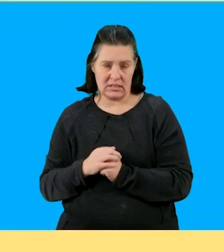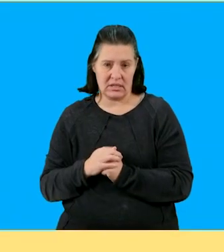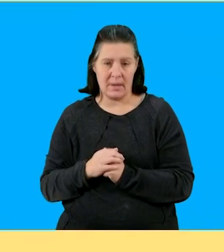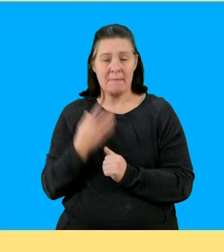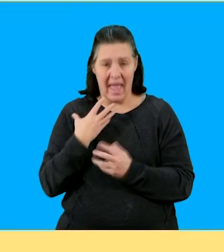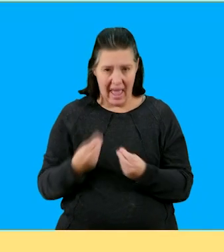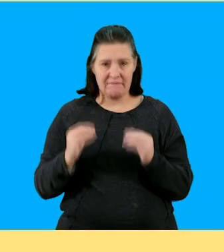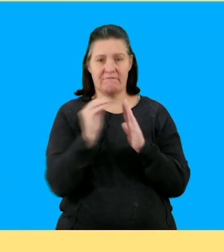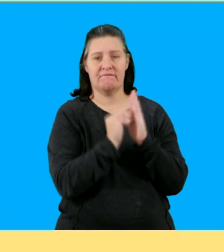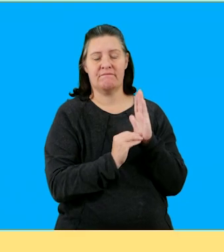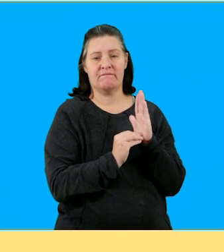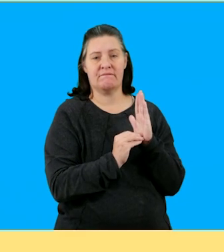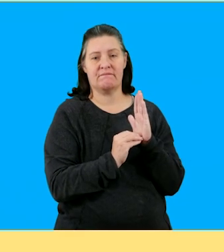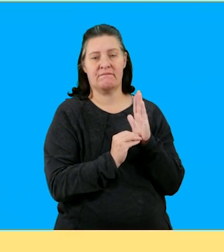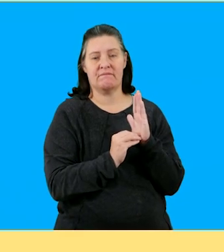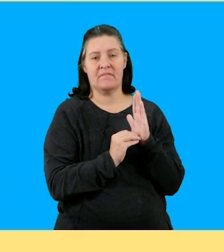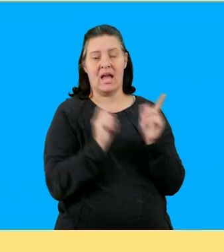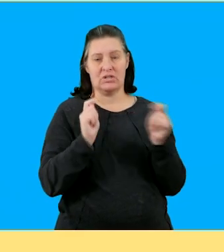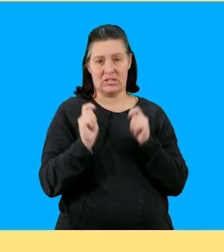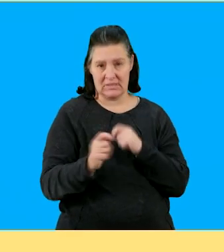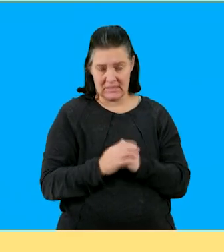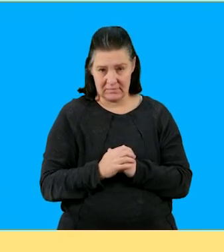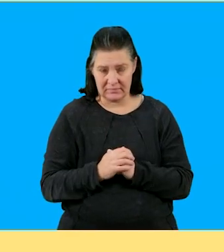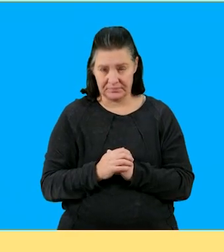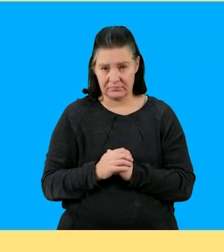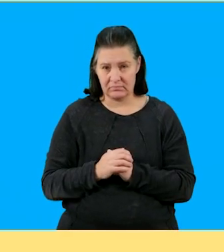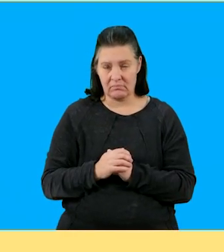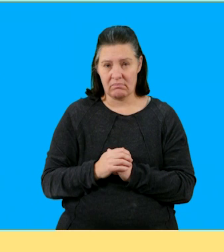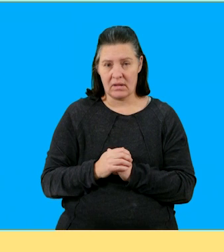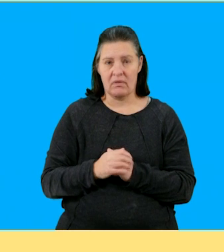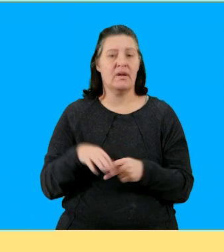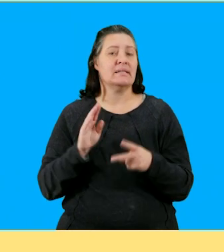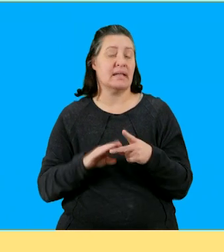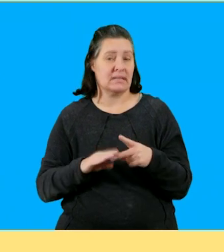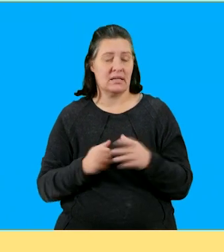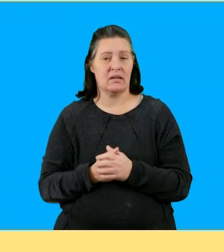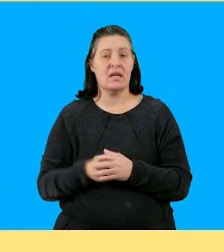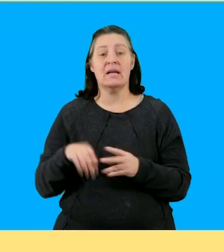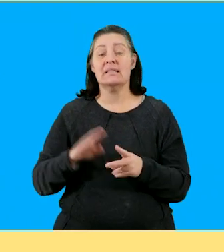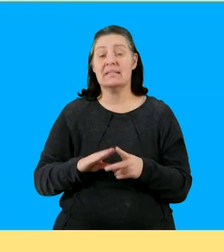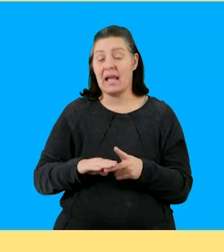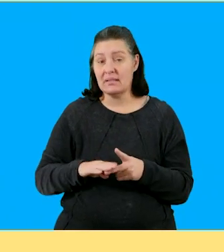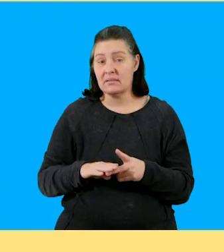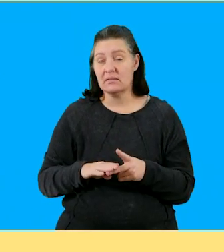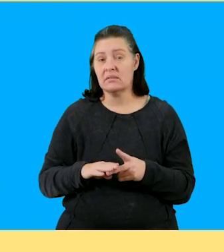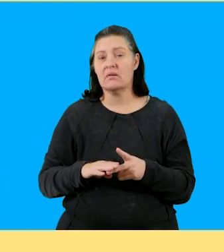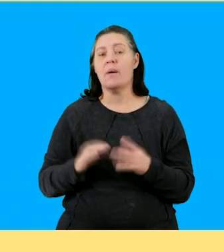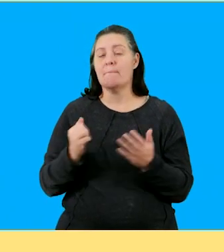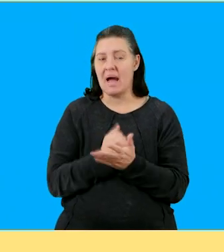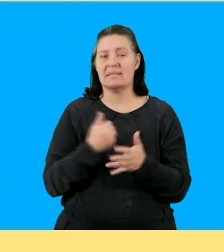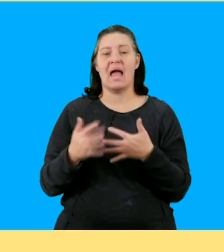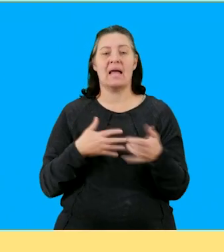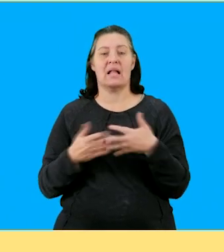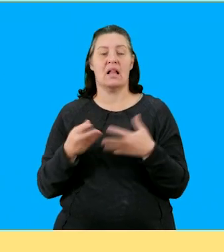have recorded this adjustment so far. Let's go to the second one. And the second one has to now deal